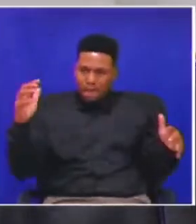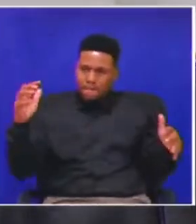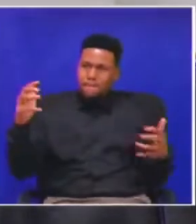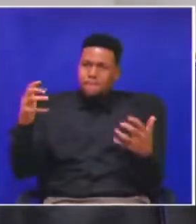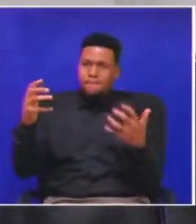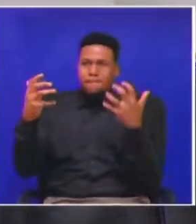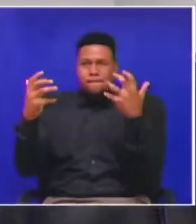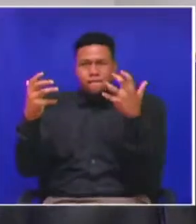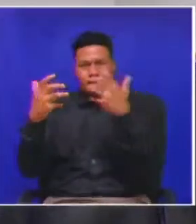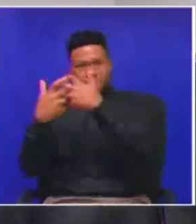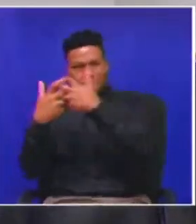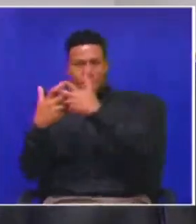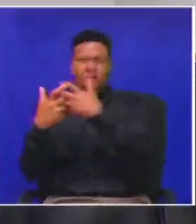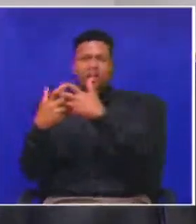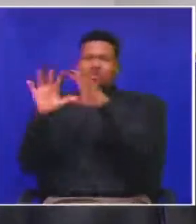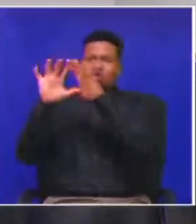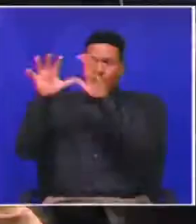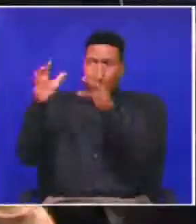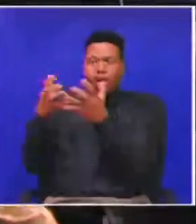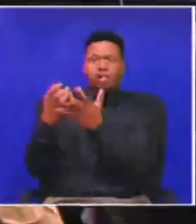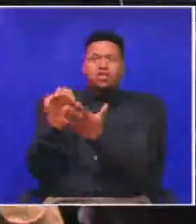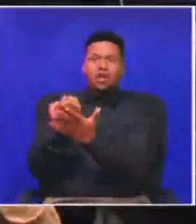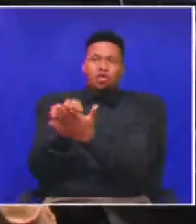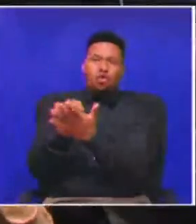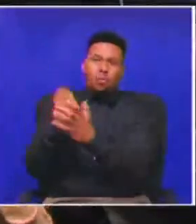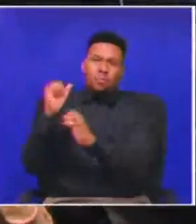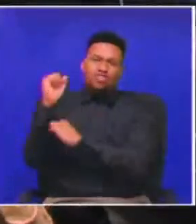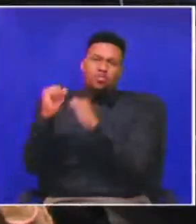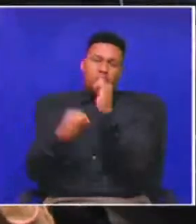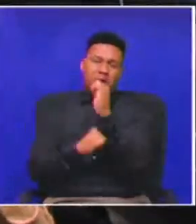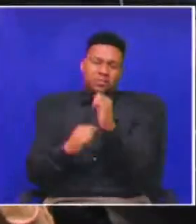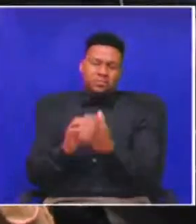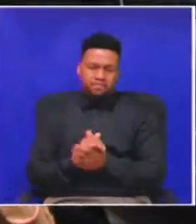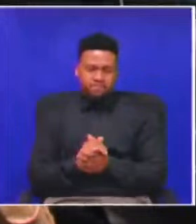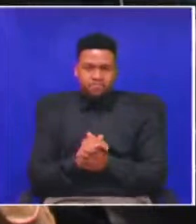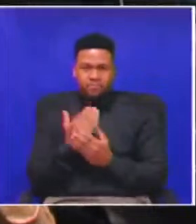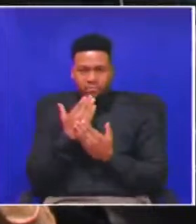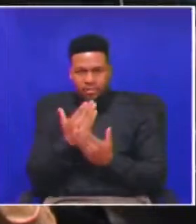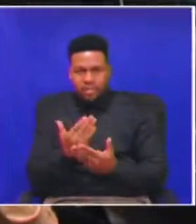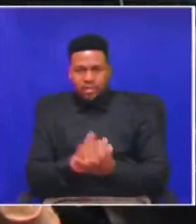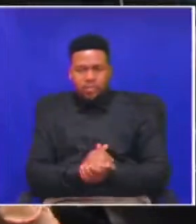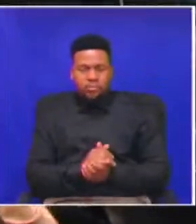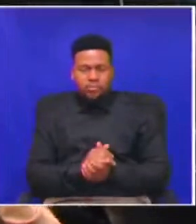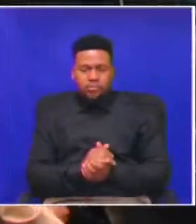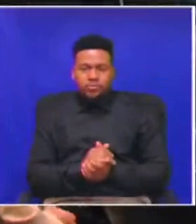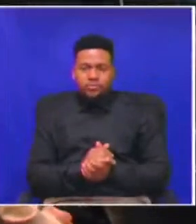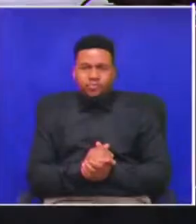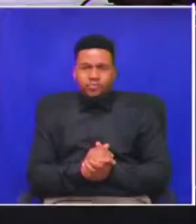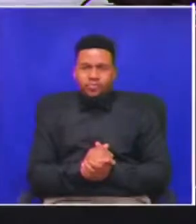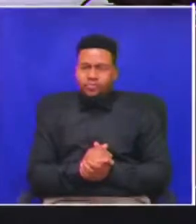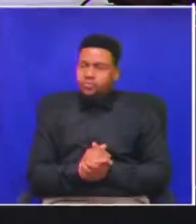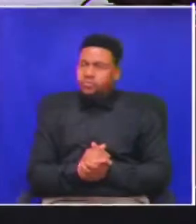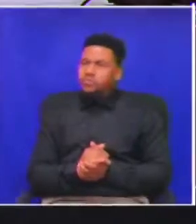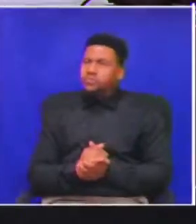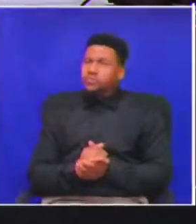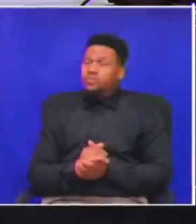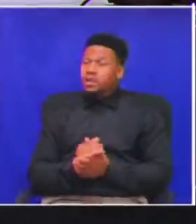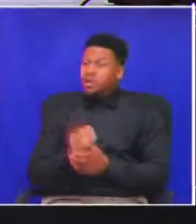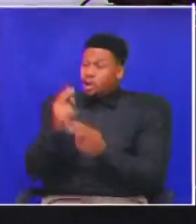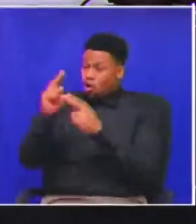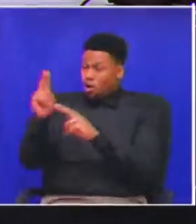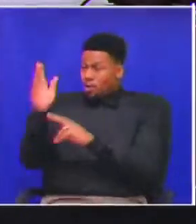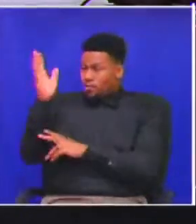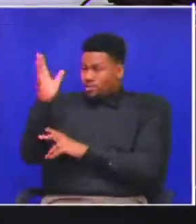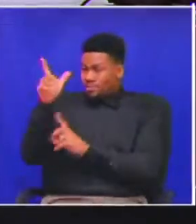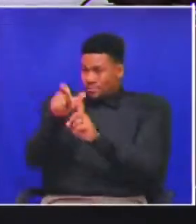architecture? I thank you. Thank you, Mr. President. Honorable Speaker, one of the good things that we've